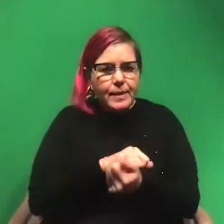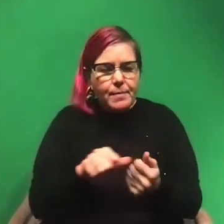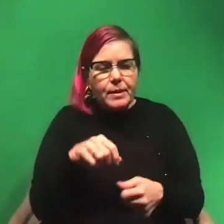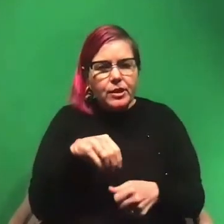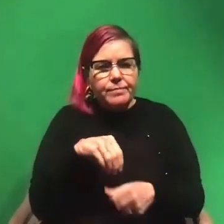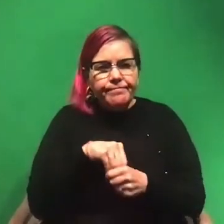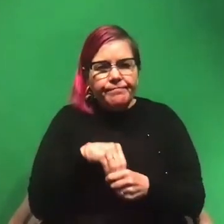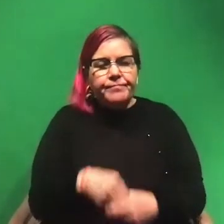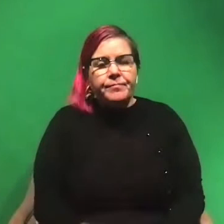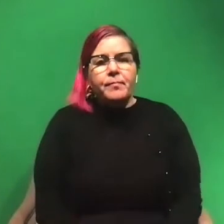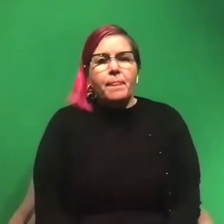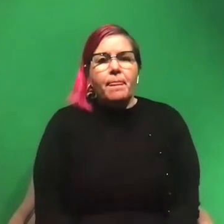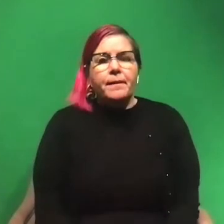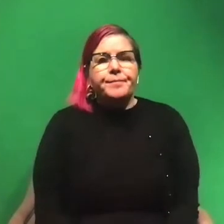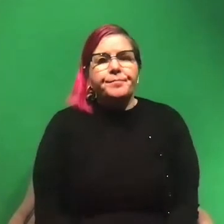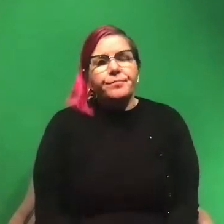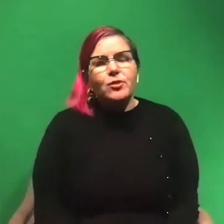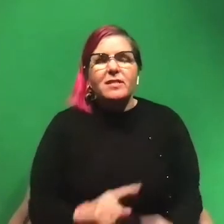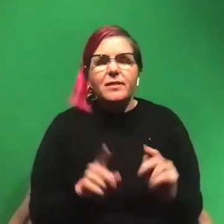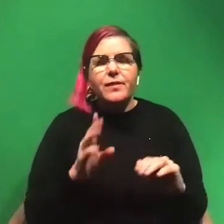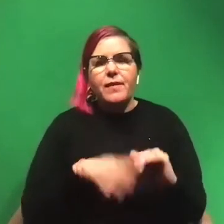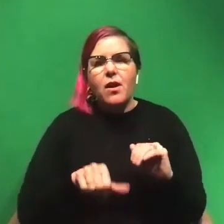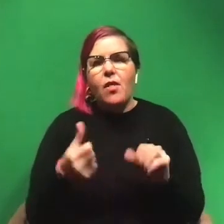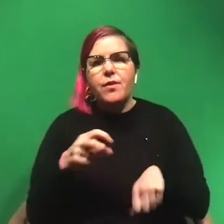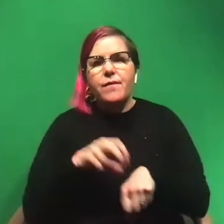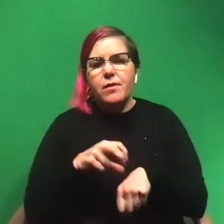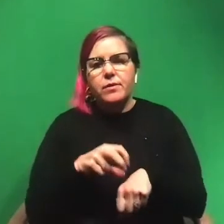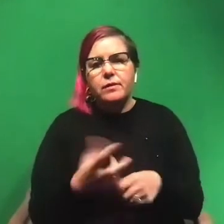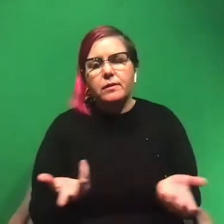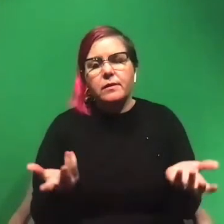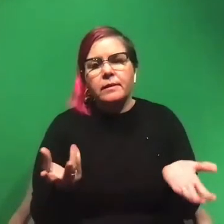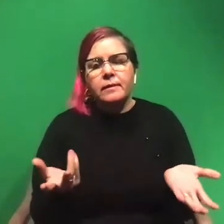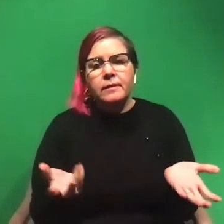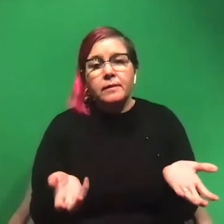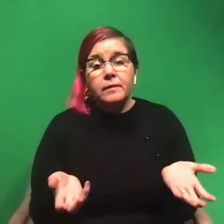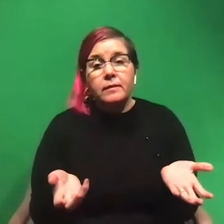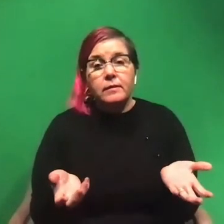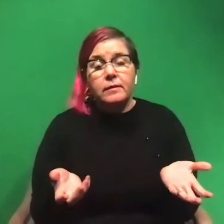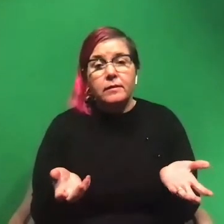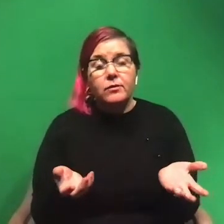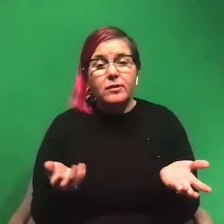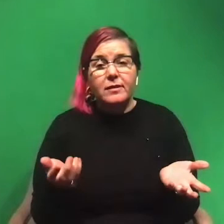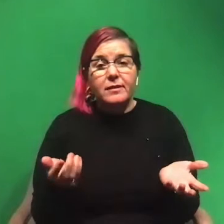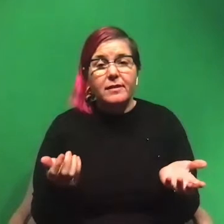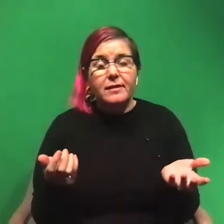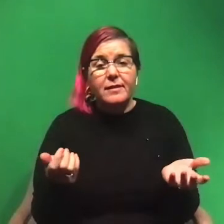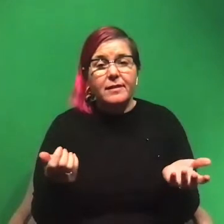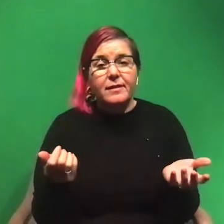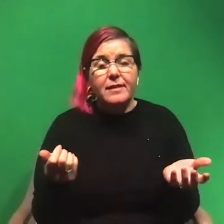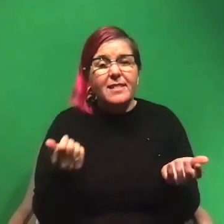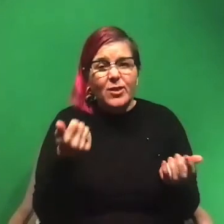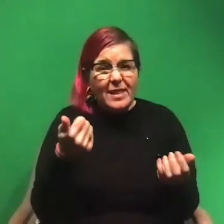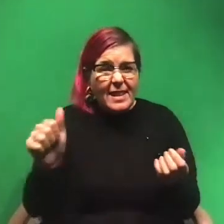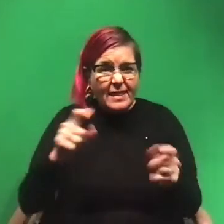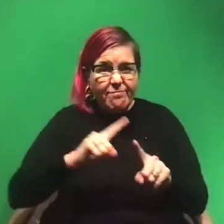different from some other viruses. And you're going to have essentially every different single difference that you can imagine,